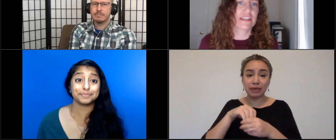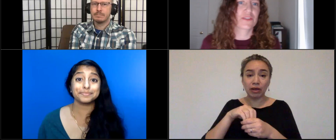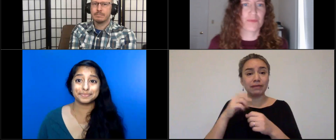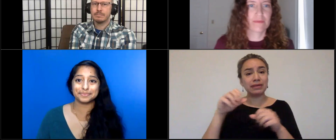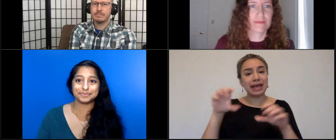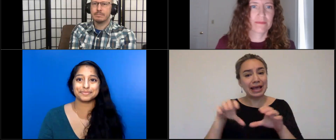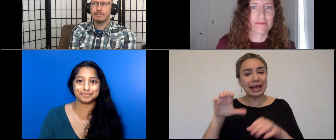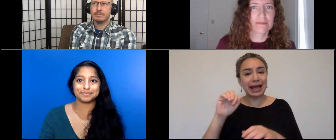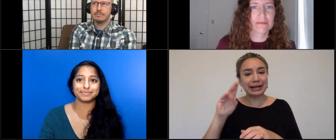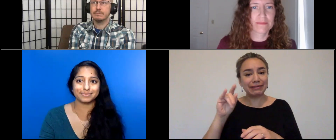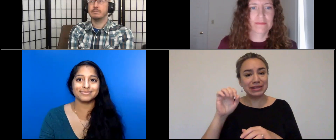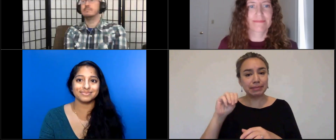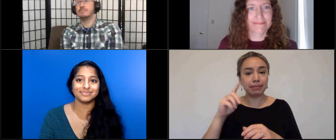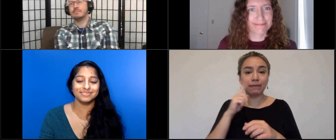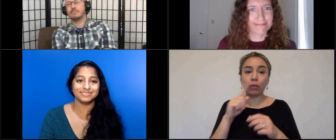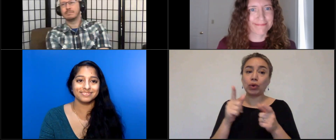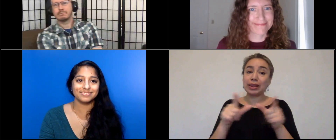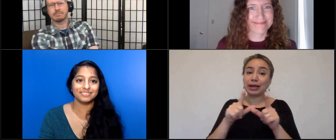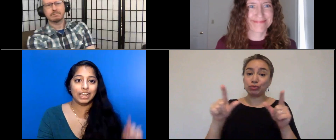in the classroom?